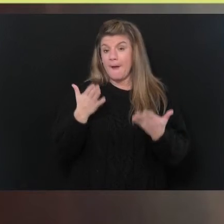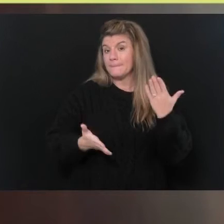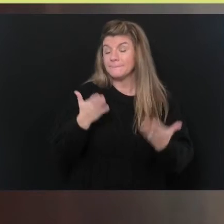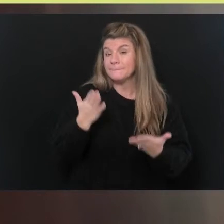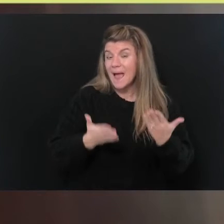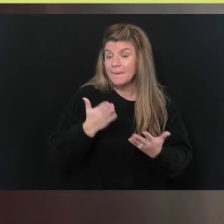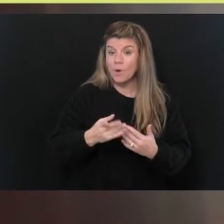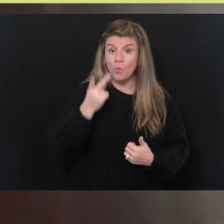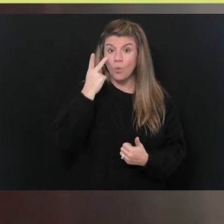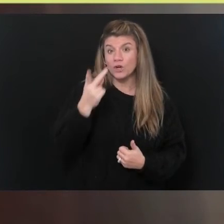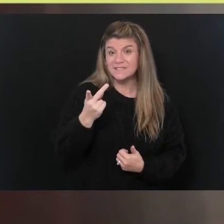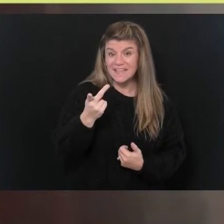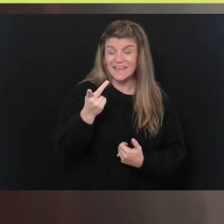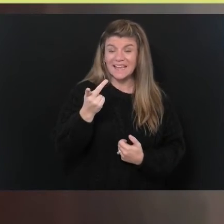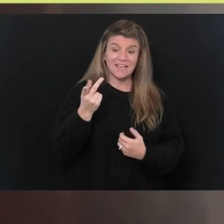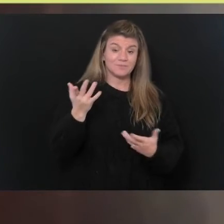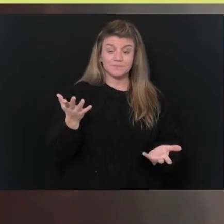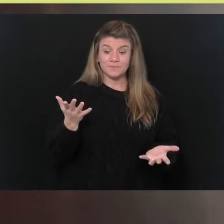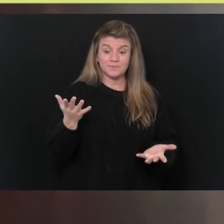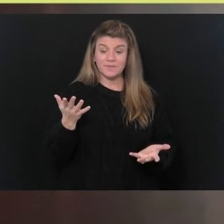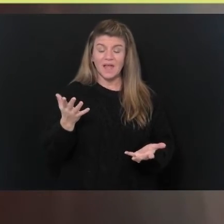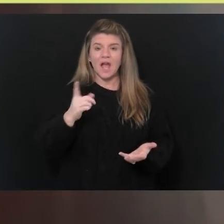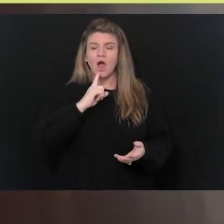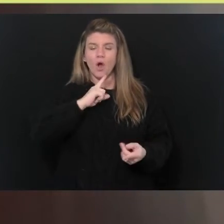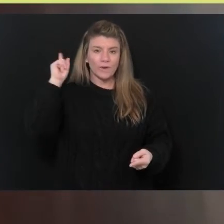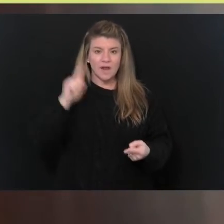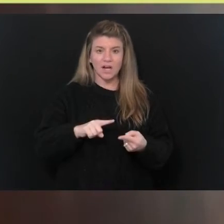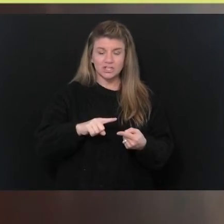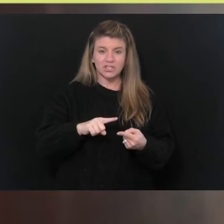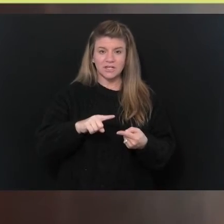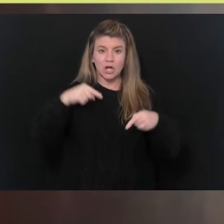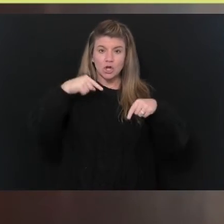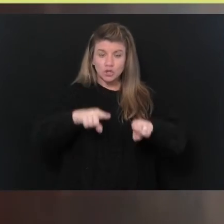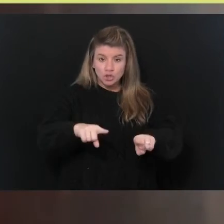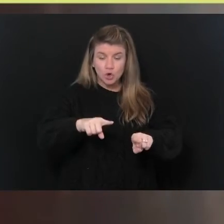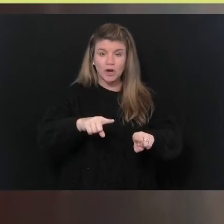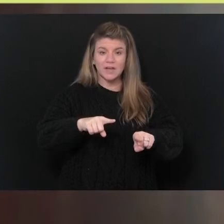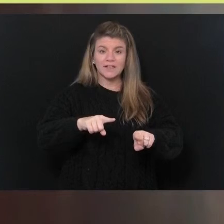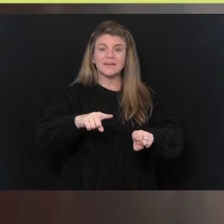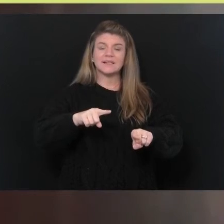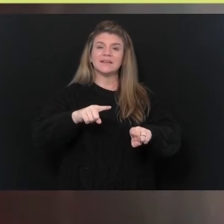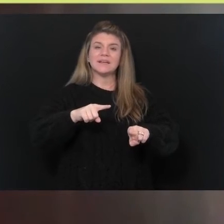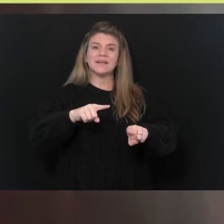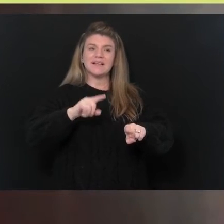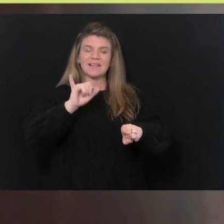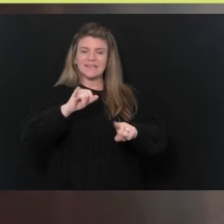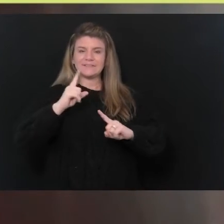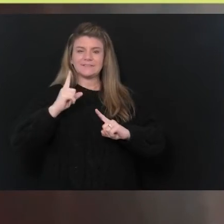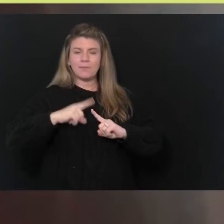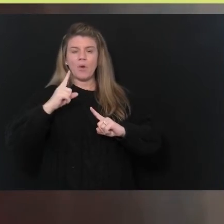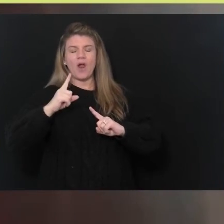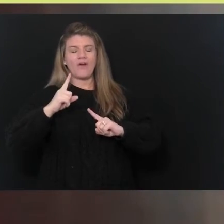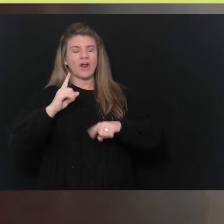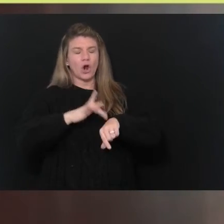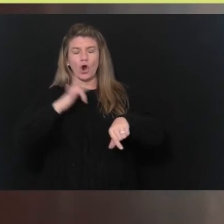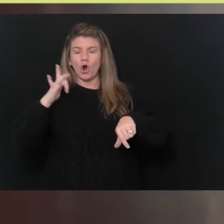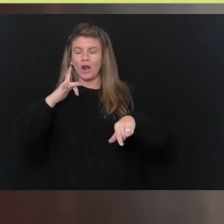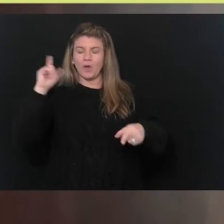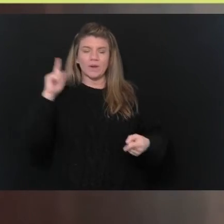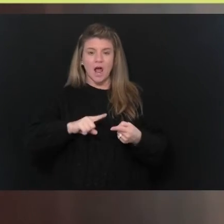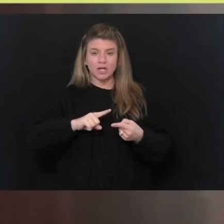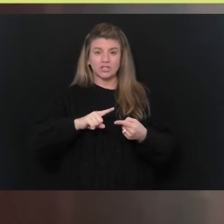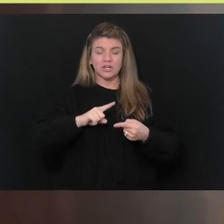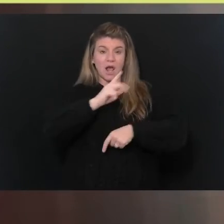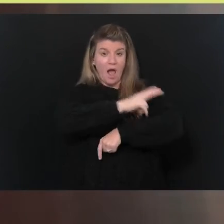of a reduction, very close, very temporary, very early reduction